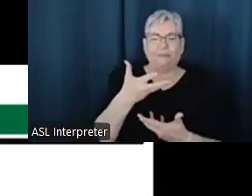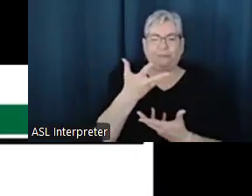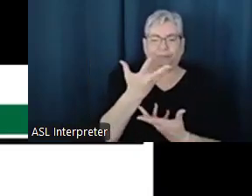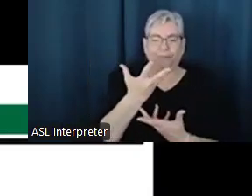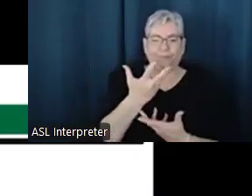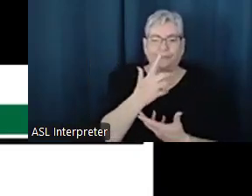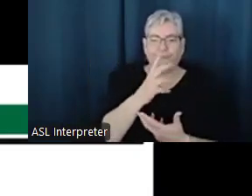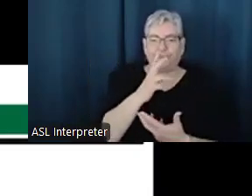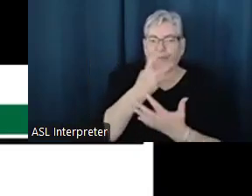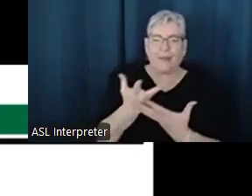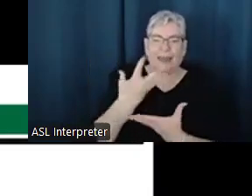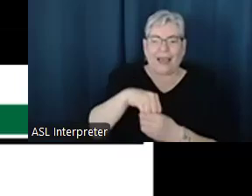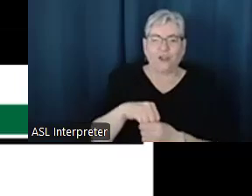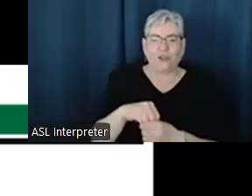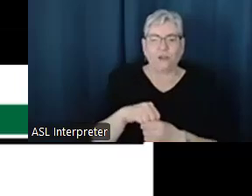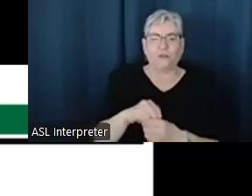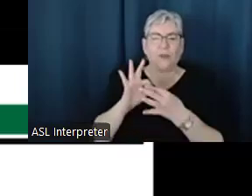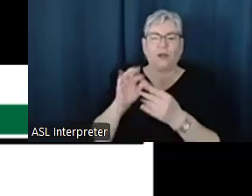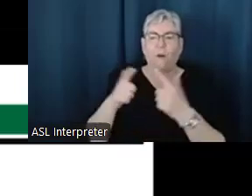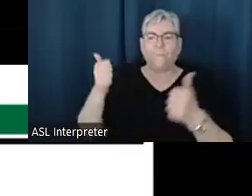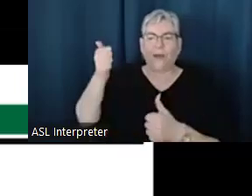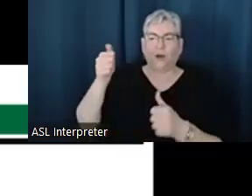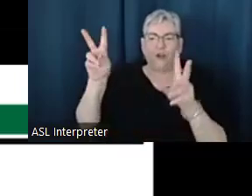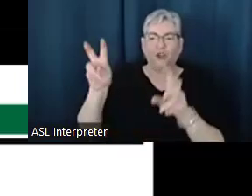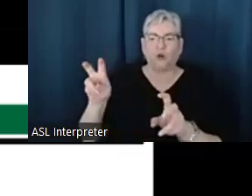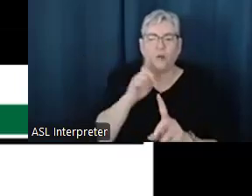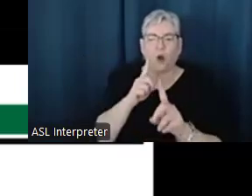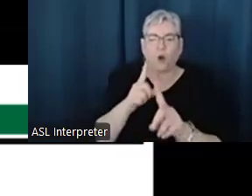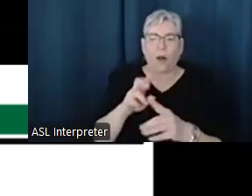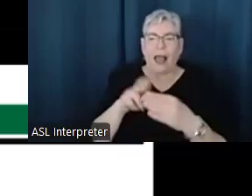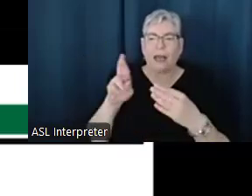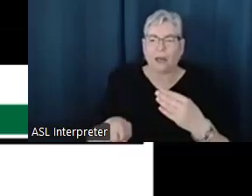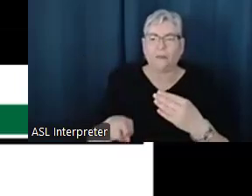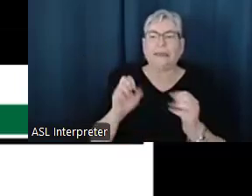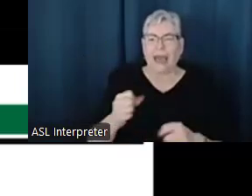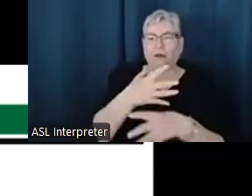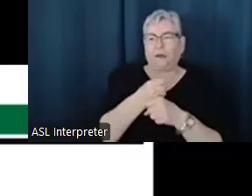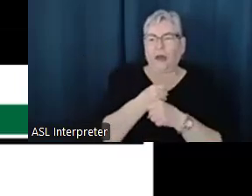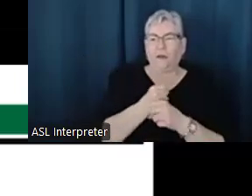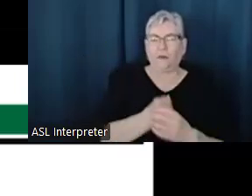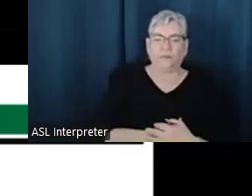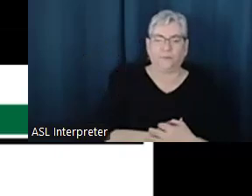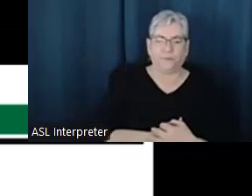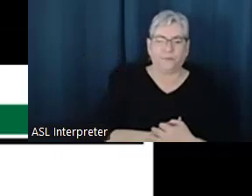larger issue, and that the goals and outcomes are attainable. Go ahead.